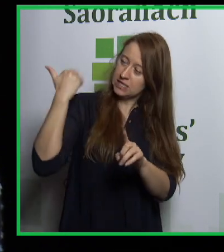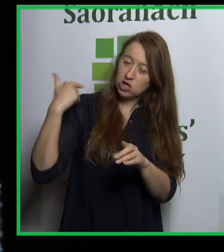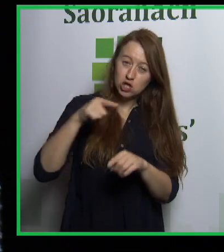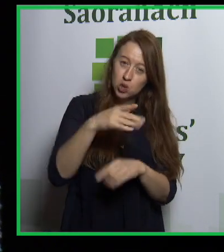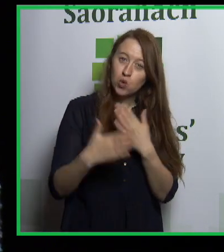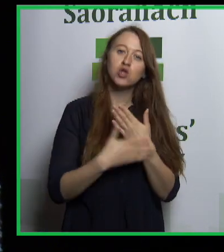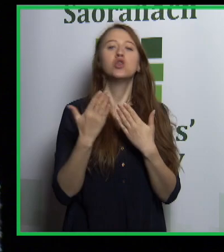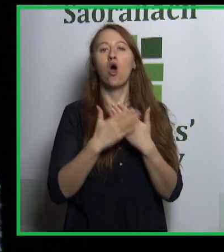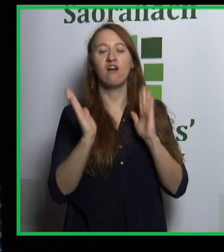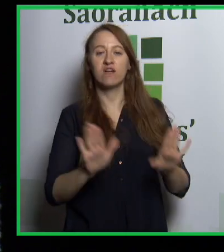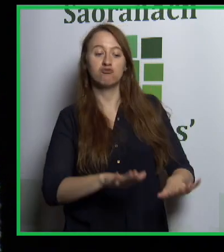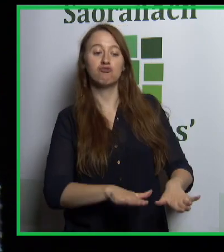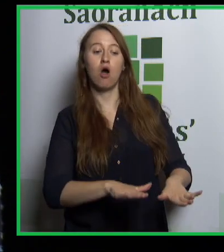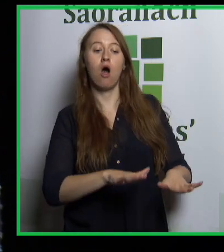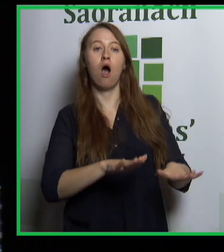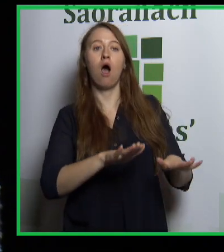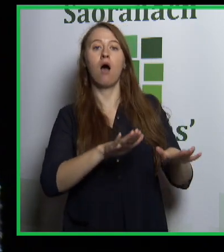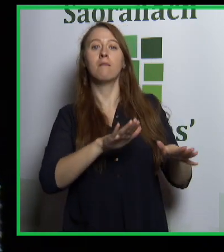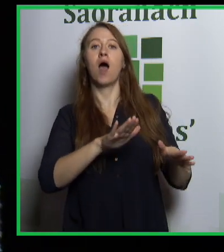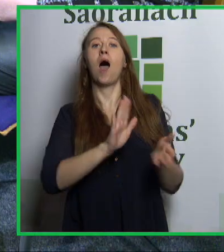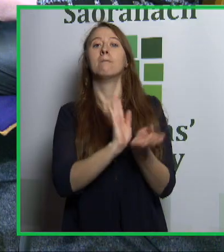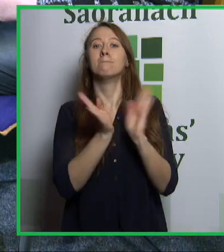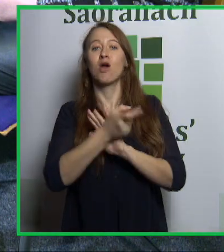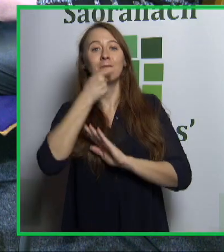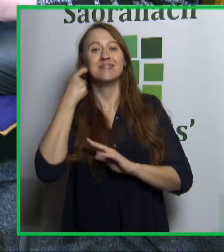developing an addiction to heroin by the age of 11?